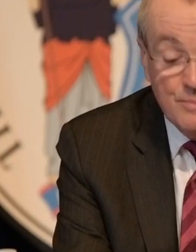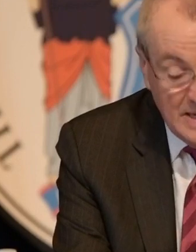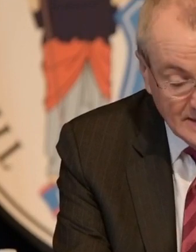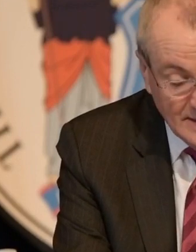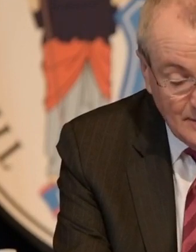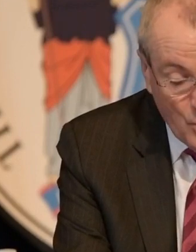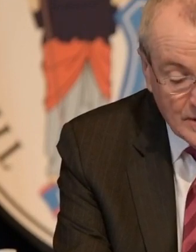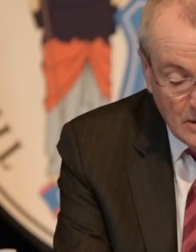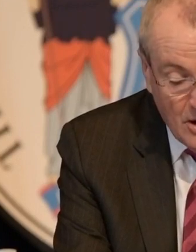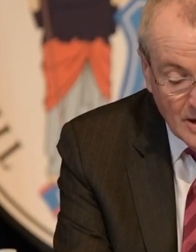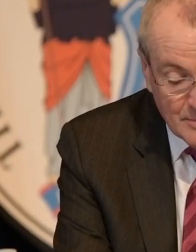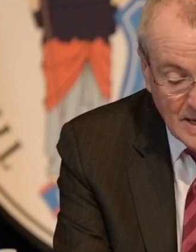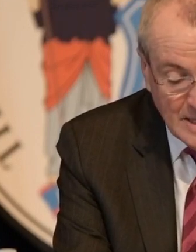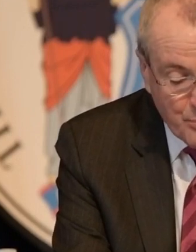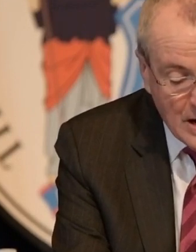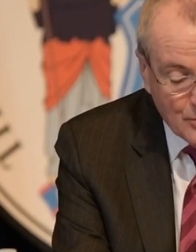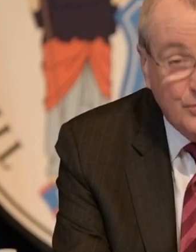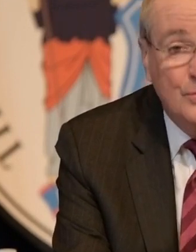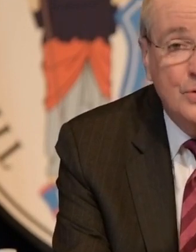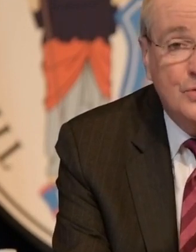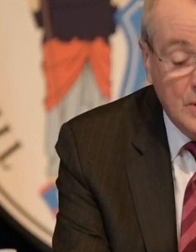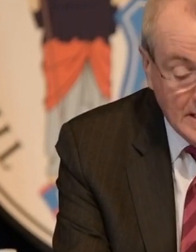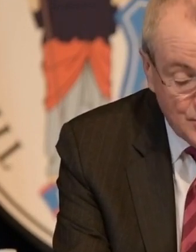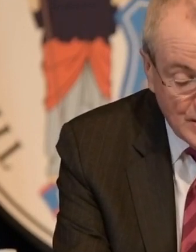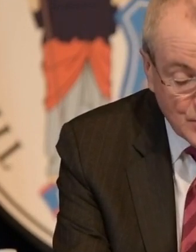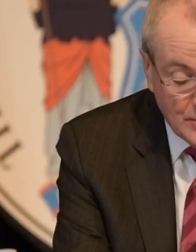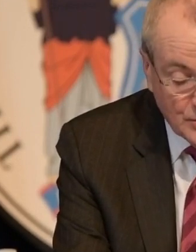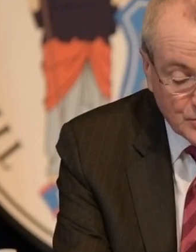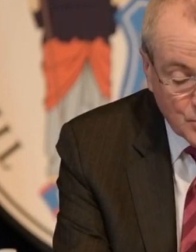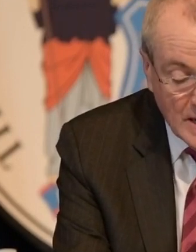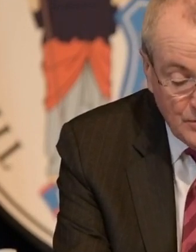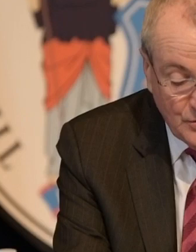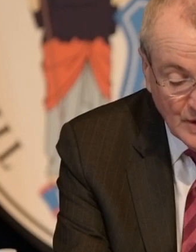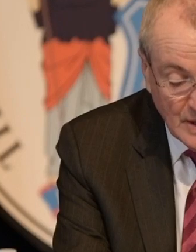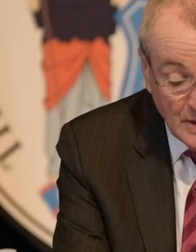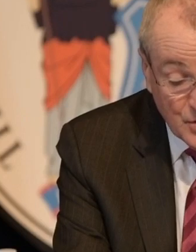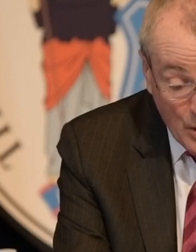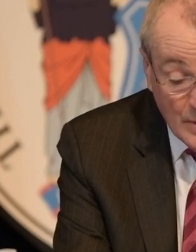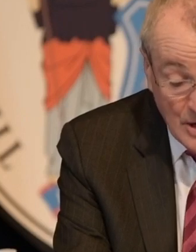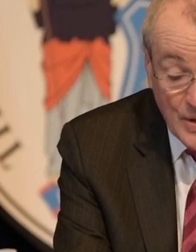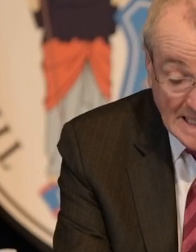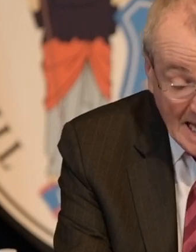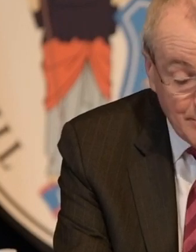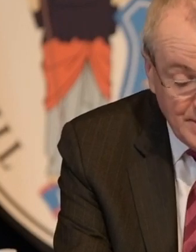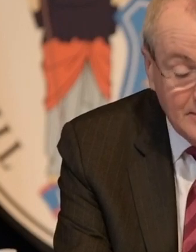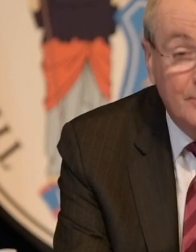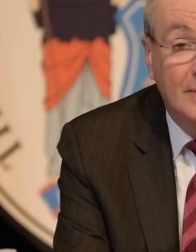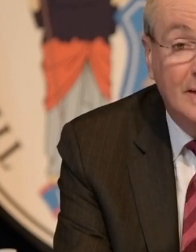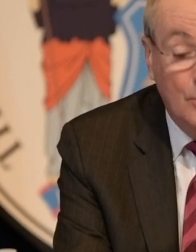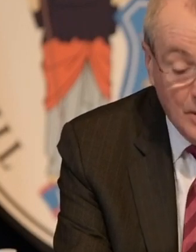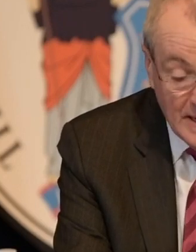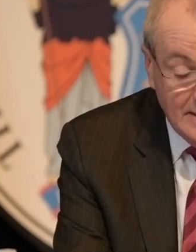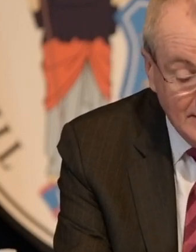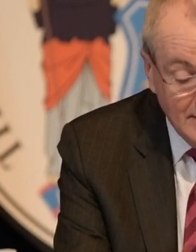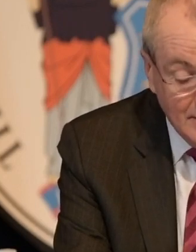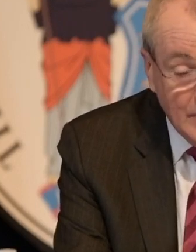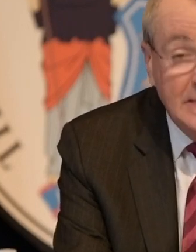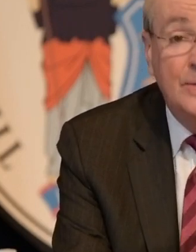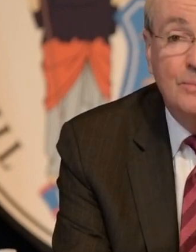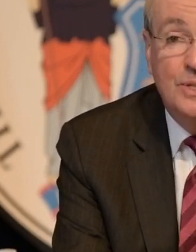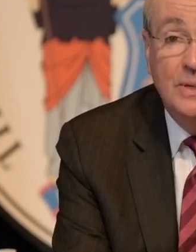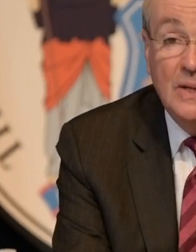team immediately, working hard and making progress in restoring NJ Transit's trains to where we know they can be and where